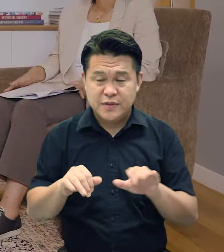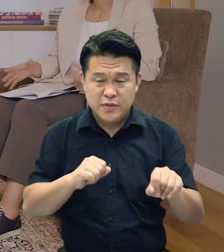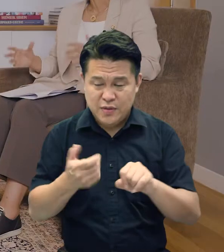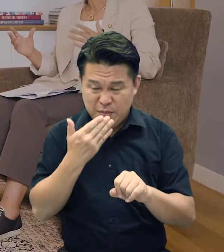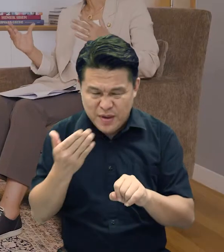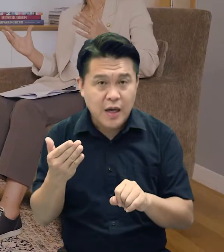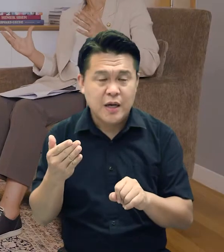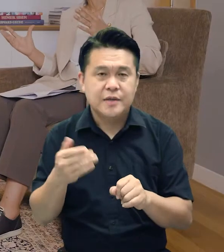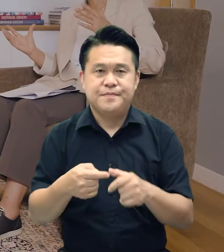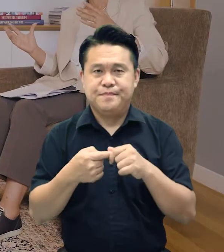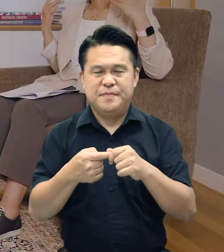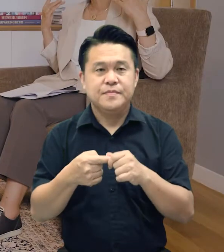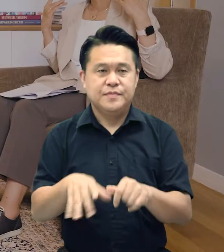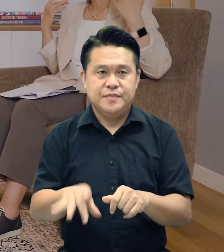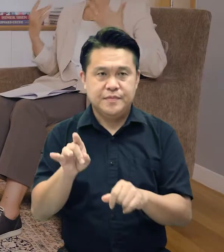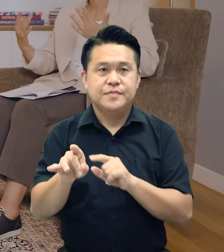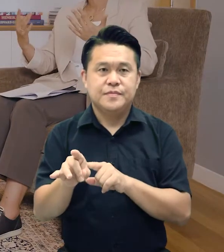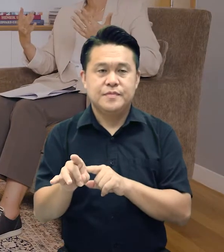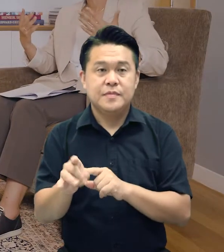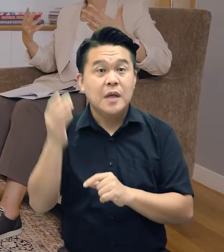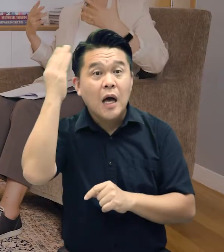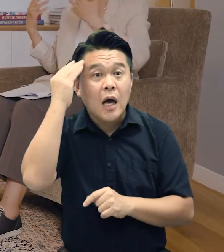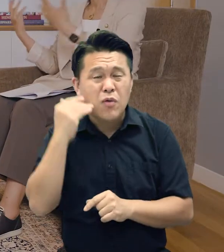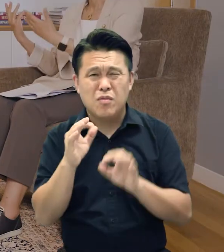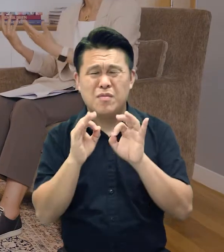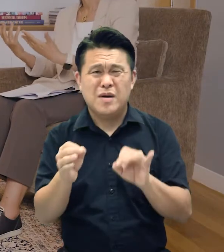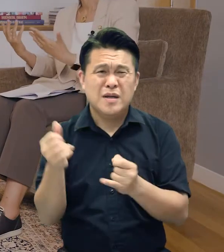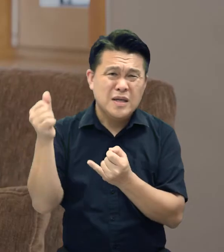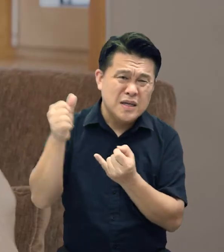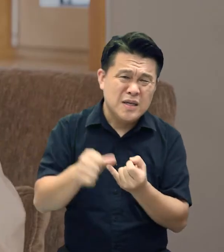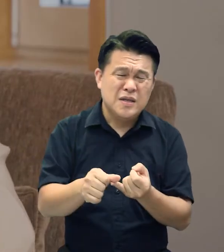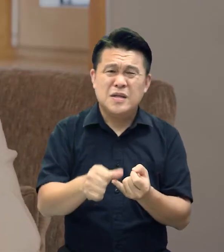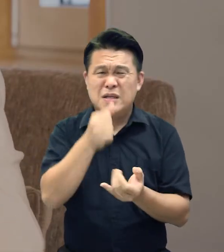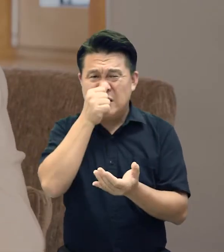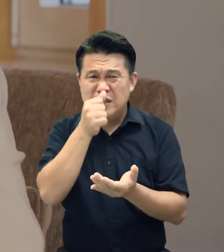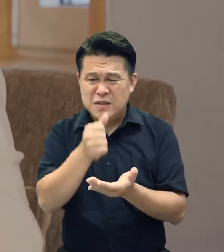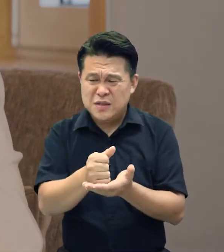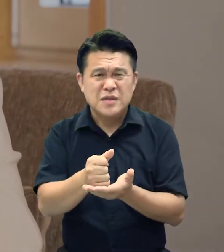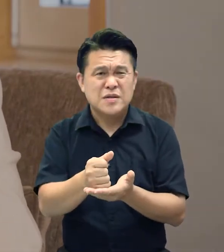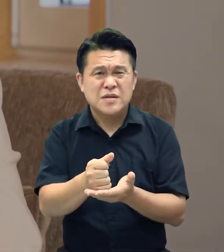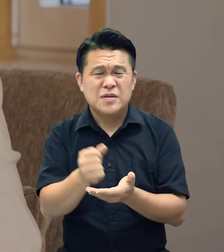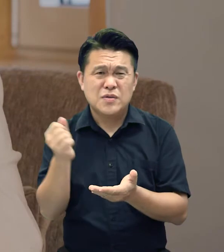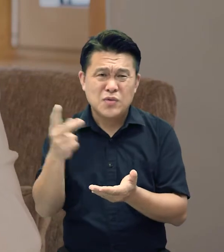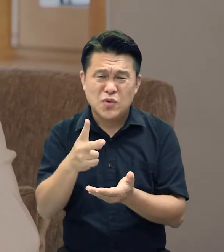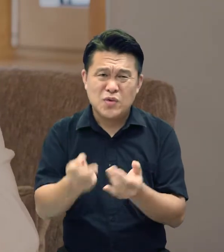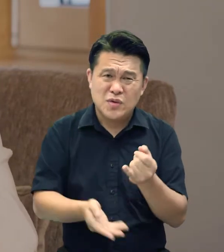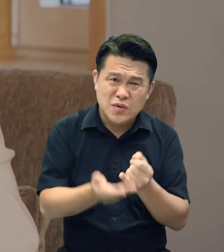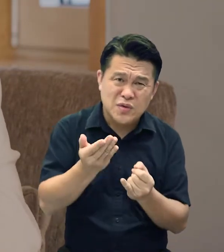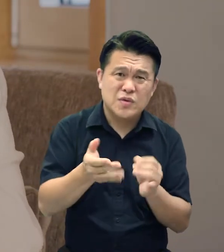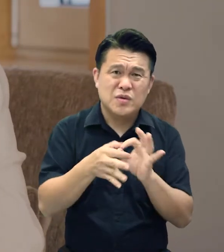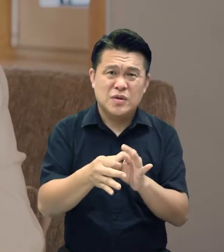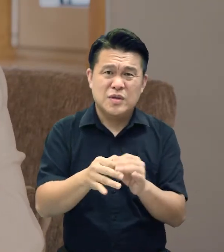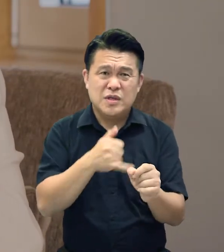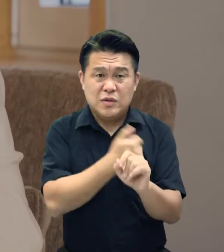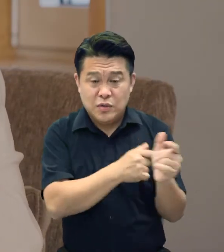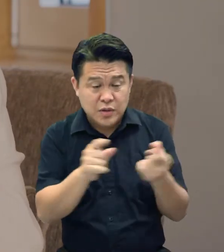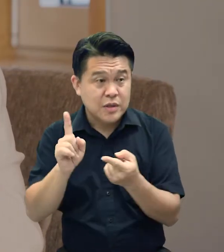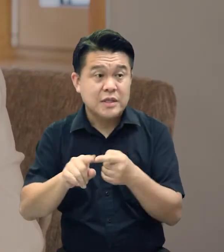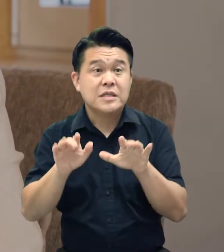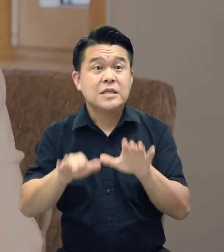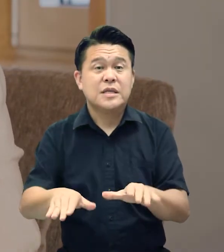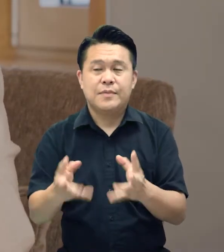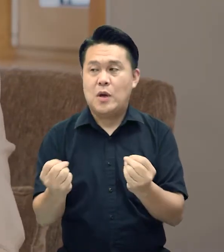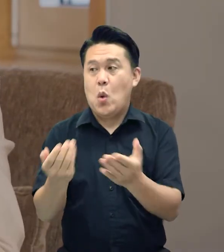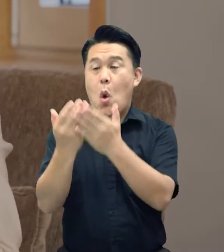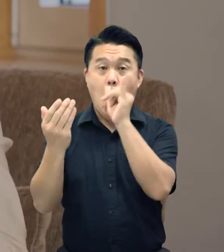But South Korea has been progressed in many ways regarding sexual violence